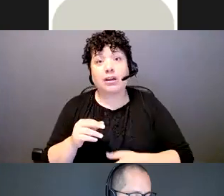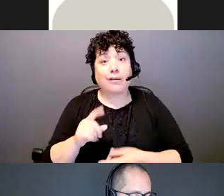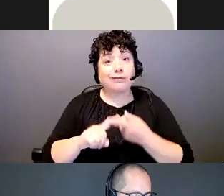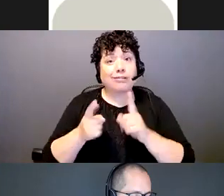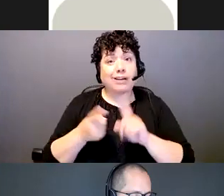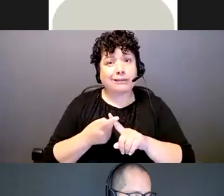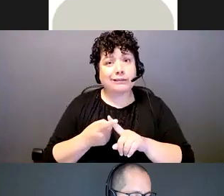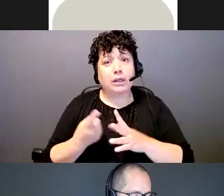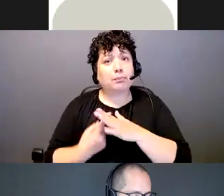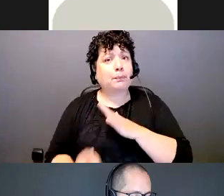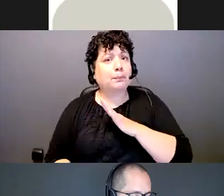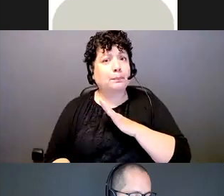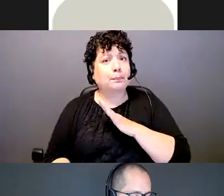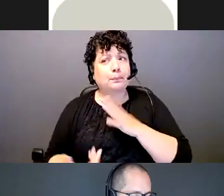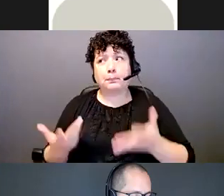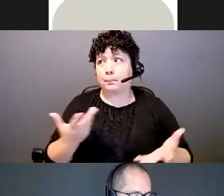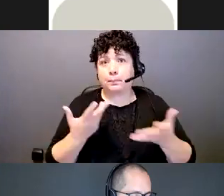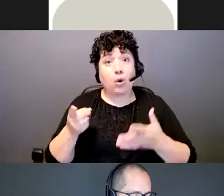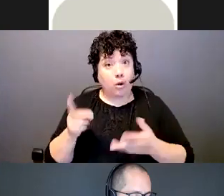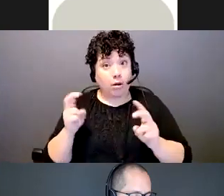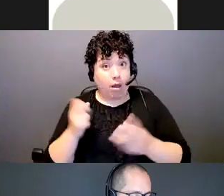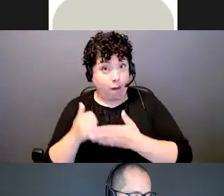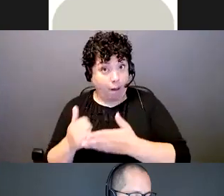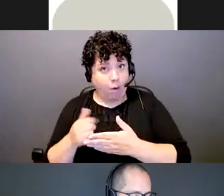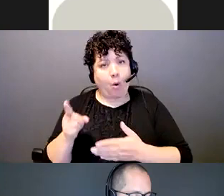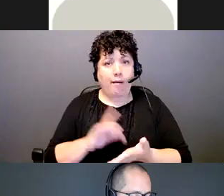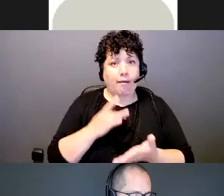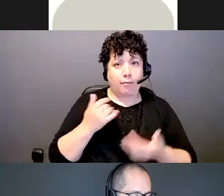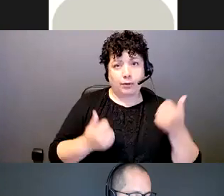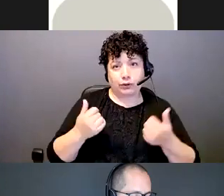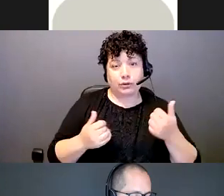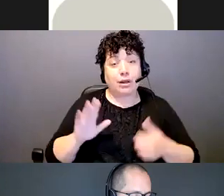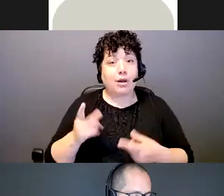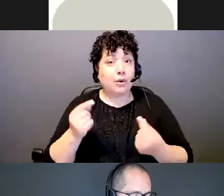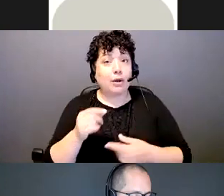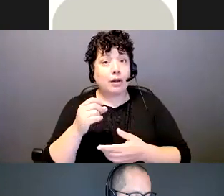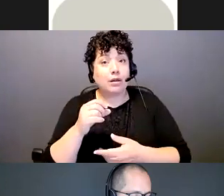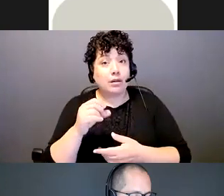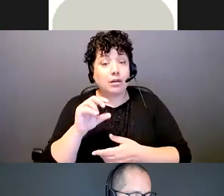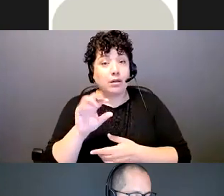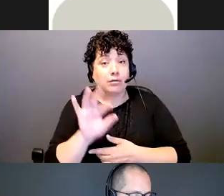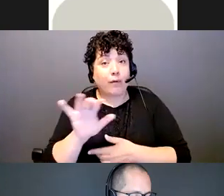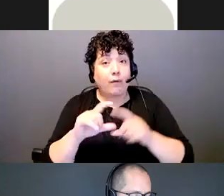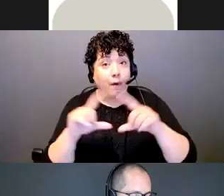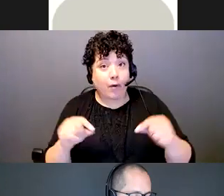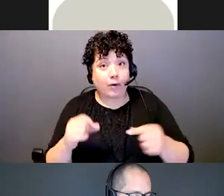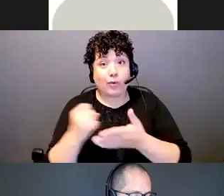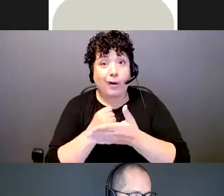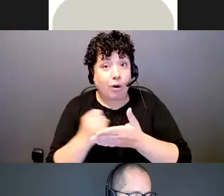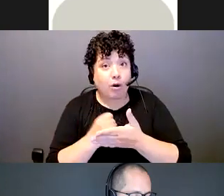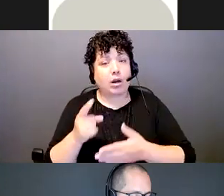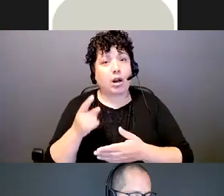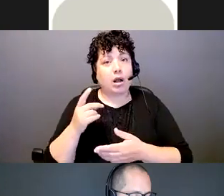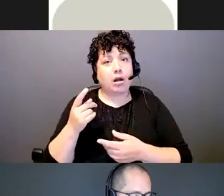they hindering? Using credit cards or debit cards, sharing of PINs. I've seen even